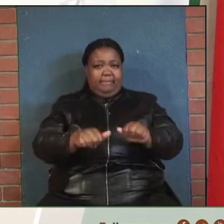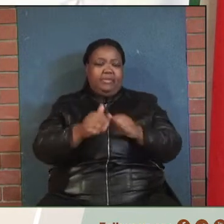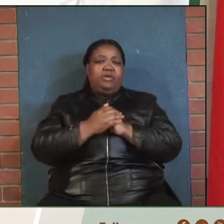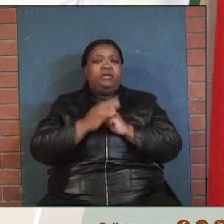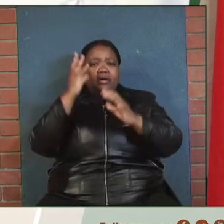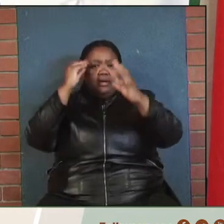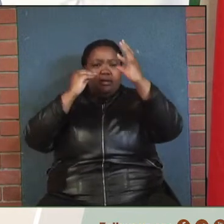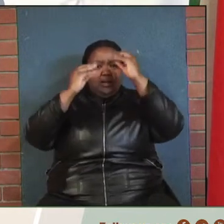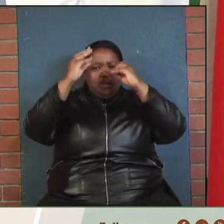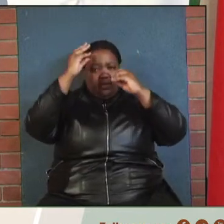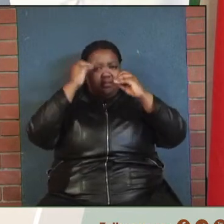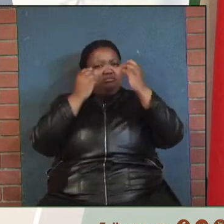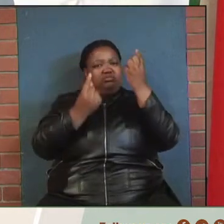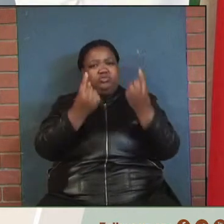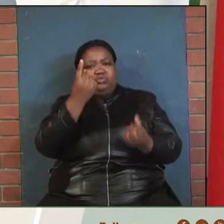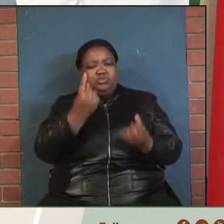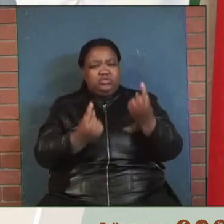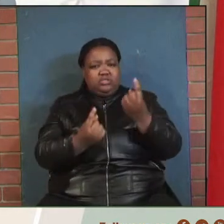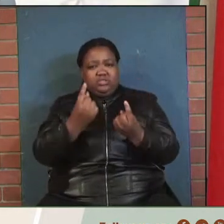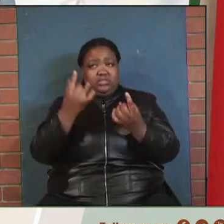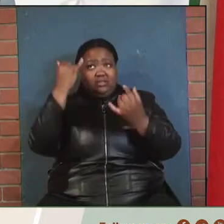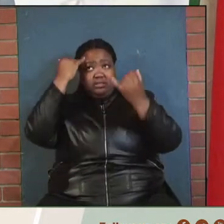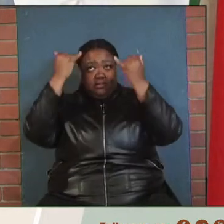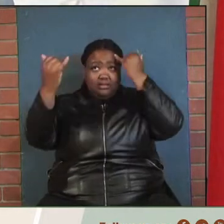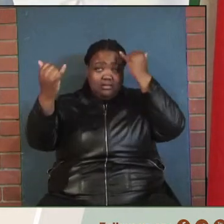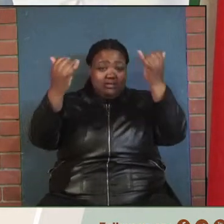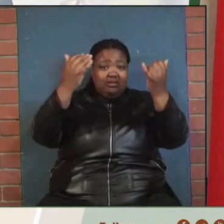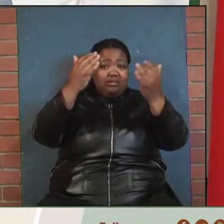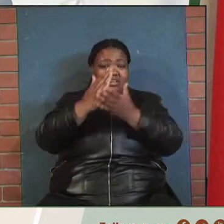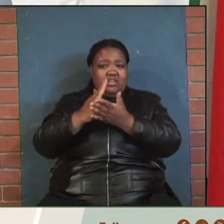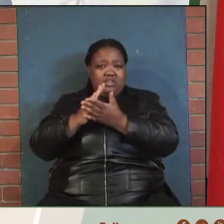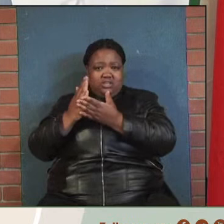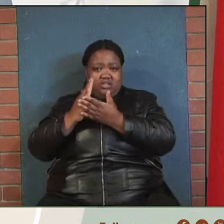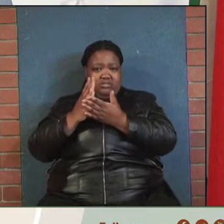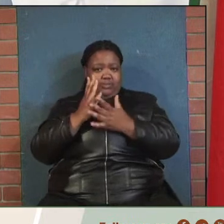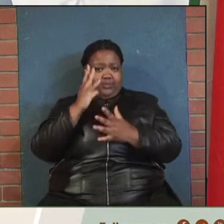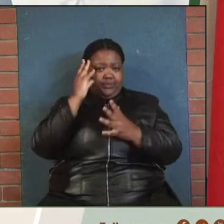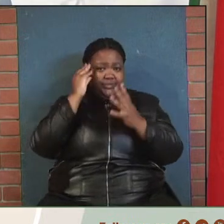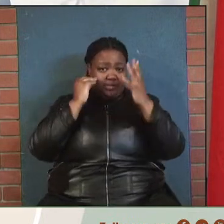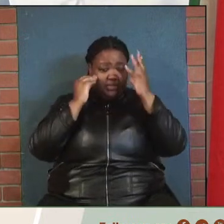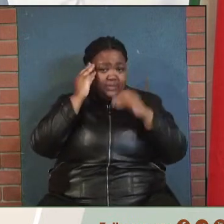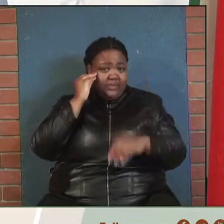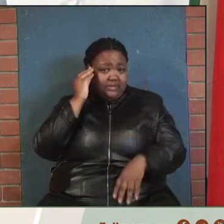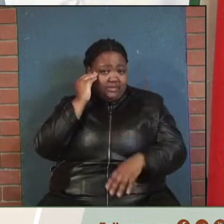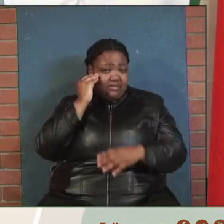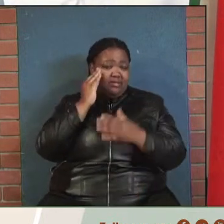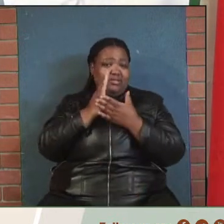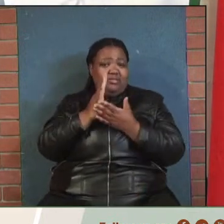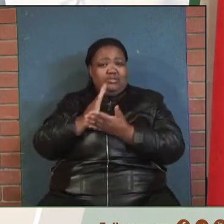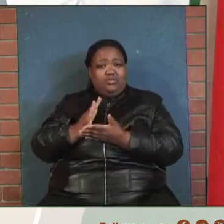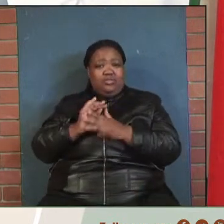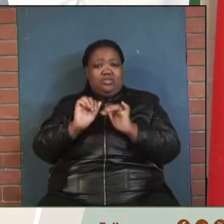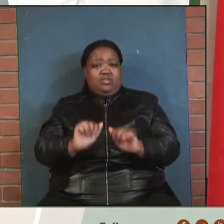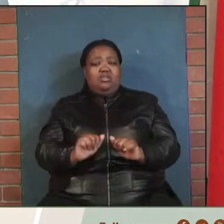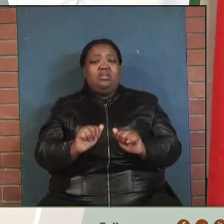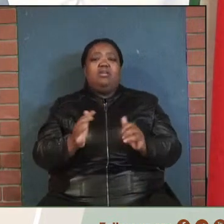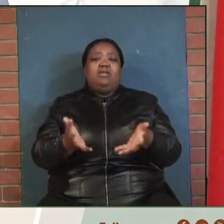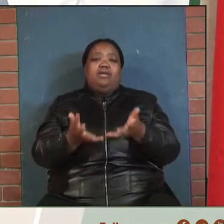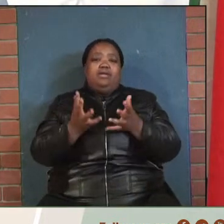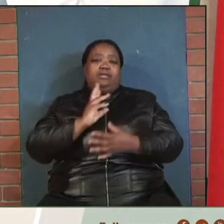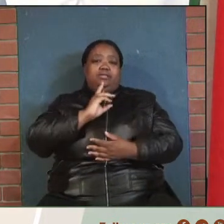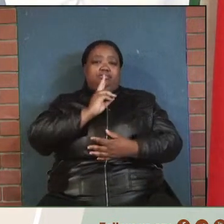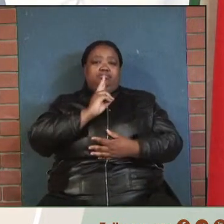learning from each other and sharing ideas and experience, and most important, letting your voice